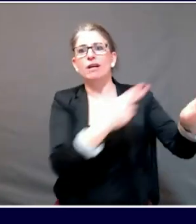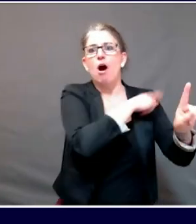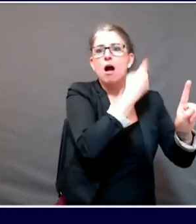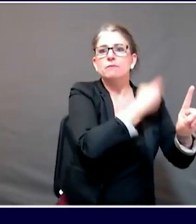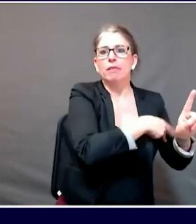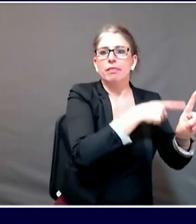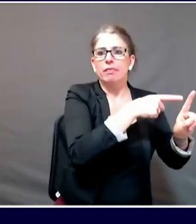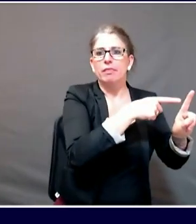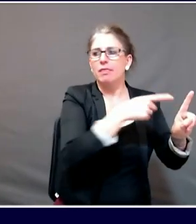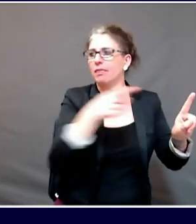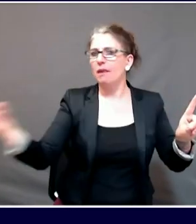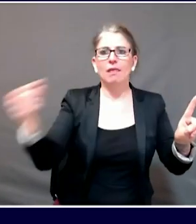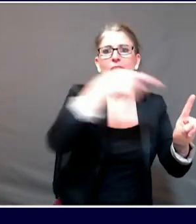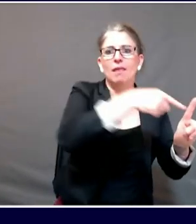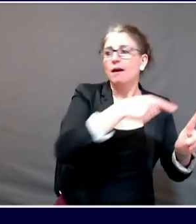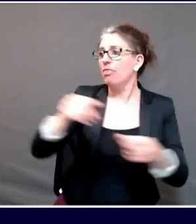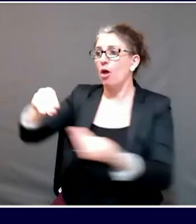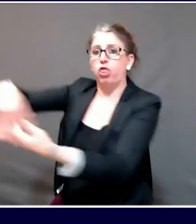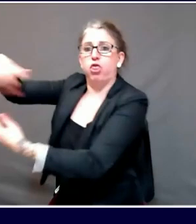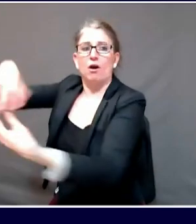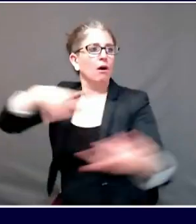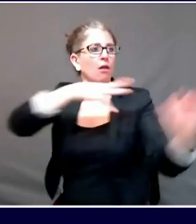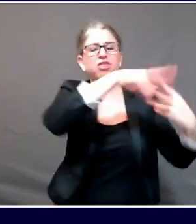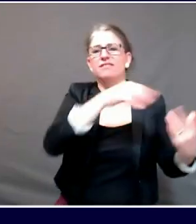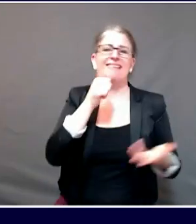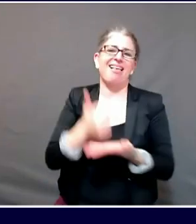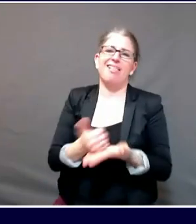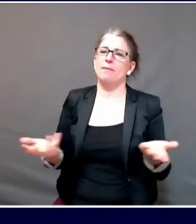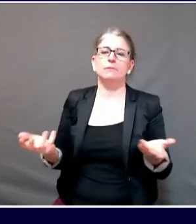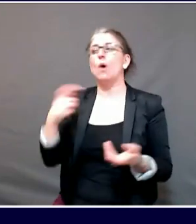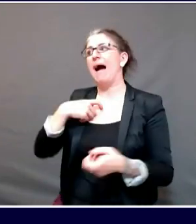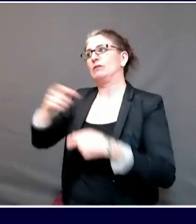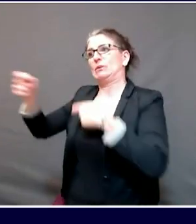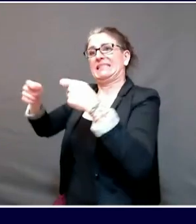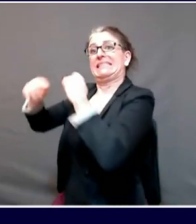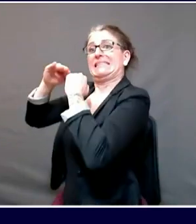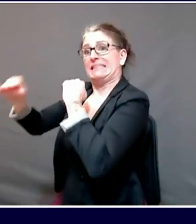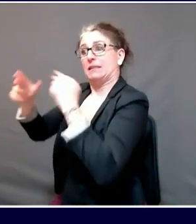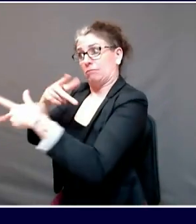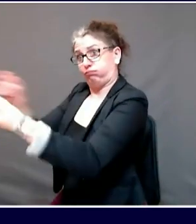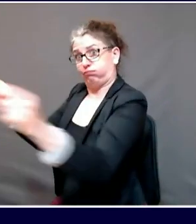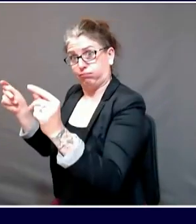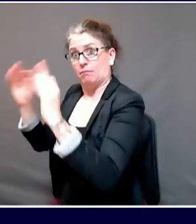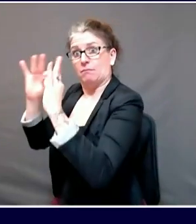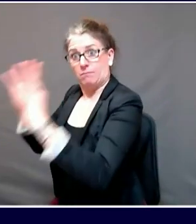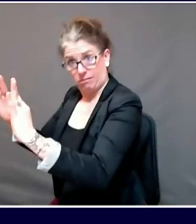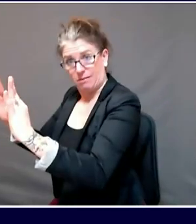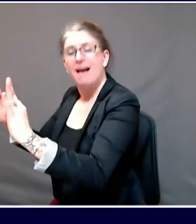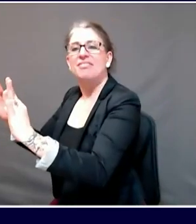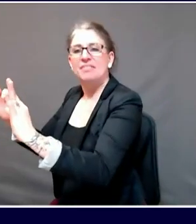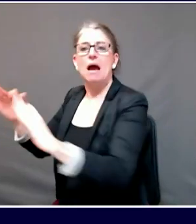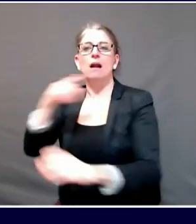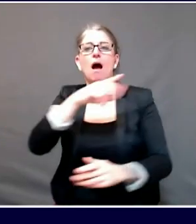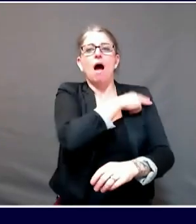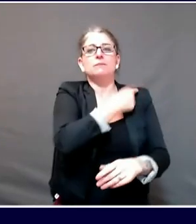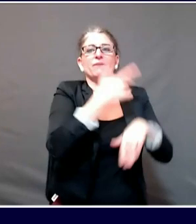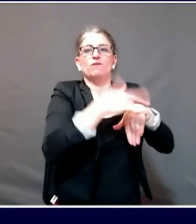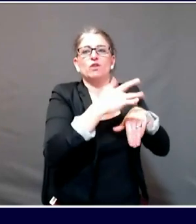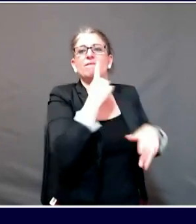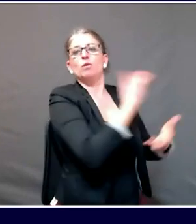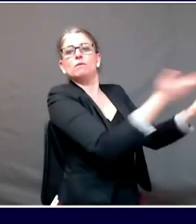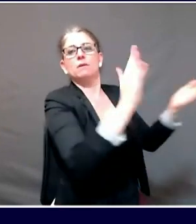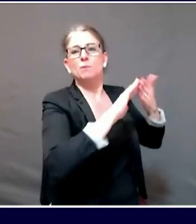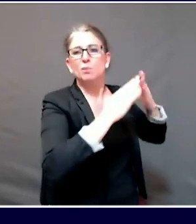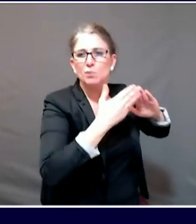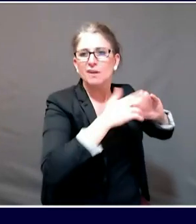epidemiological vigilance at the same level because those cases and those outbreaks will still happen, but hopefully in lower numbers. Thank